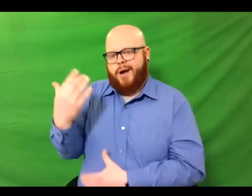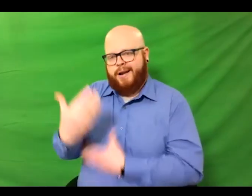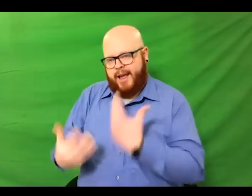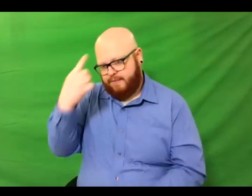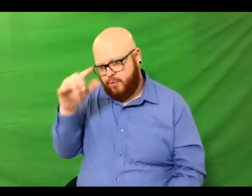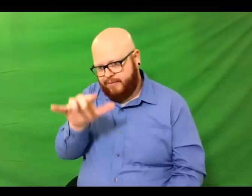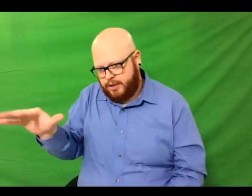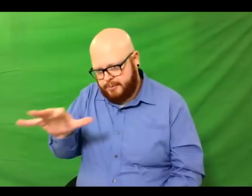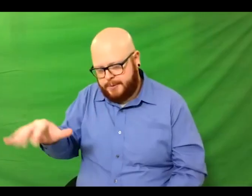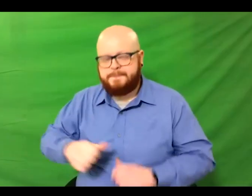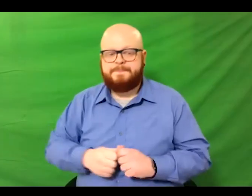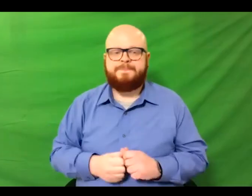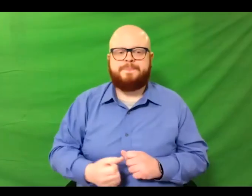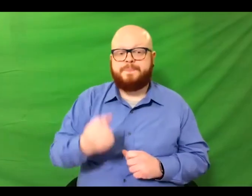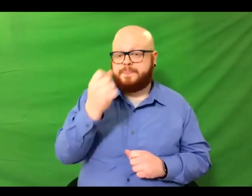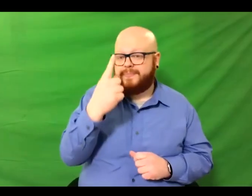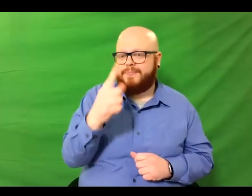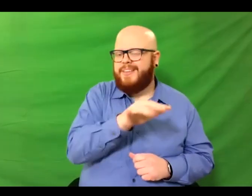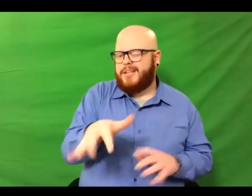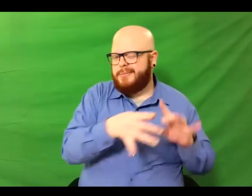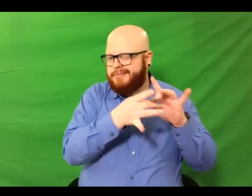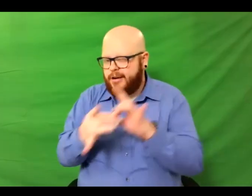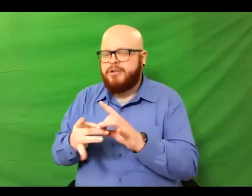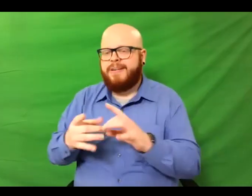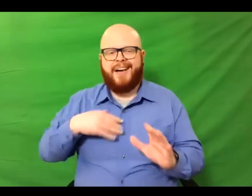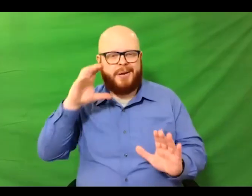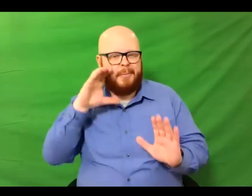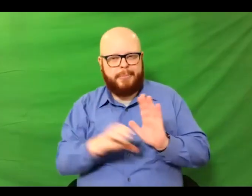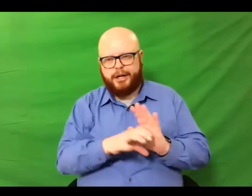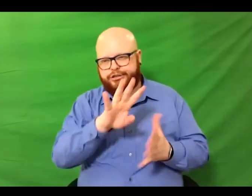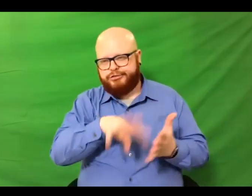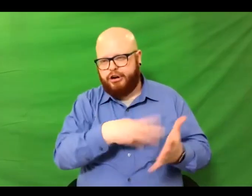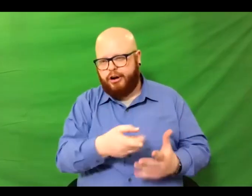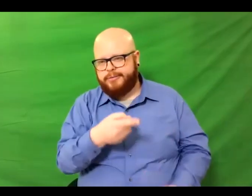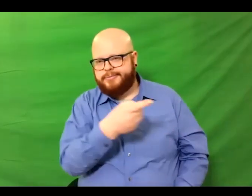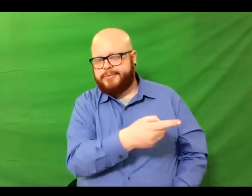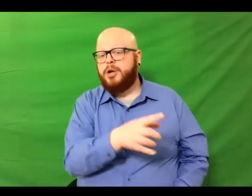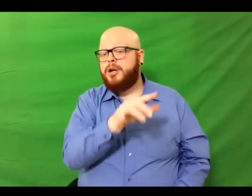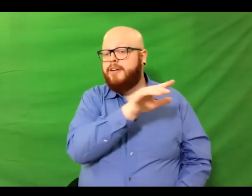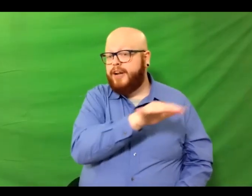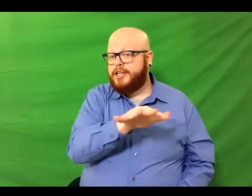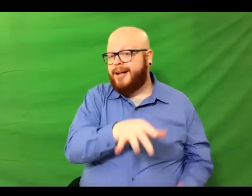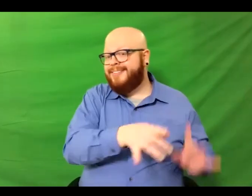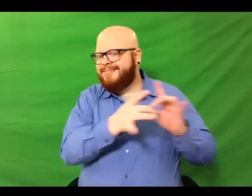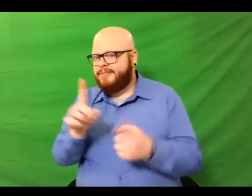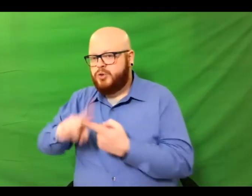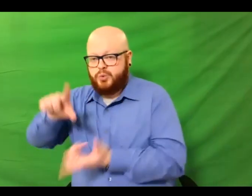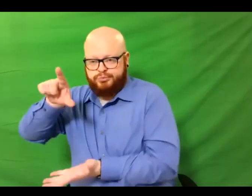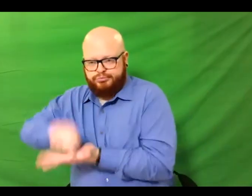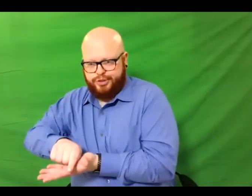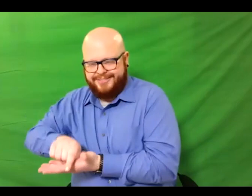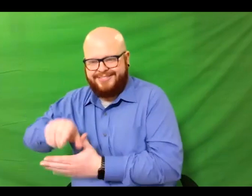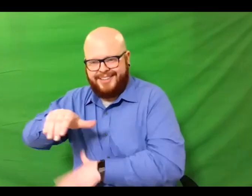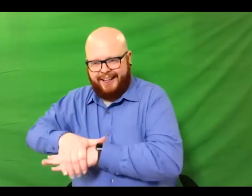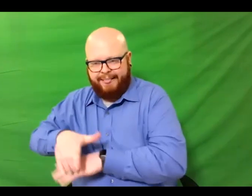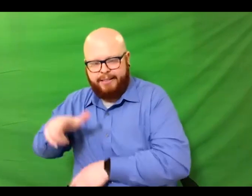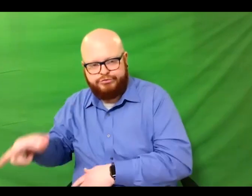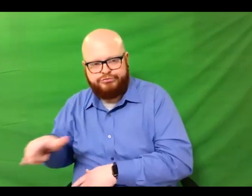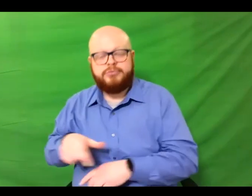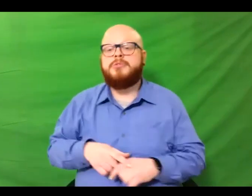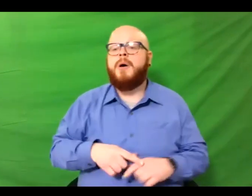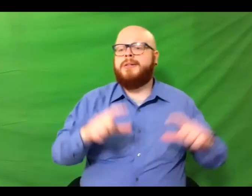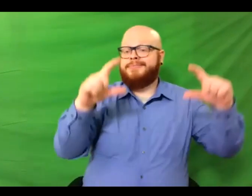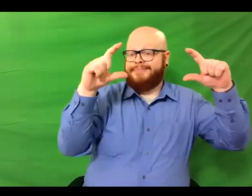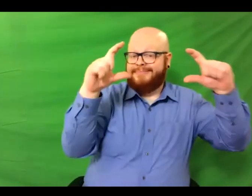Fingerspelling as a connection. So I have a chart on the page, fingerspelling as a connection to print. You start at the top box, which is the mental